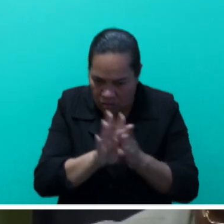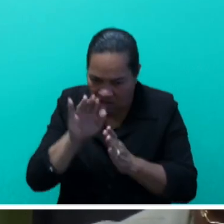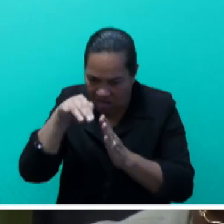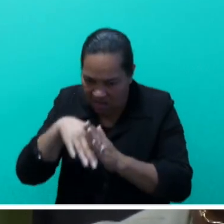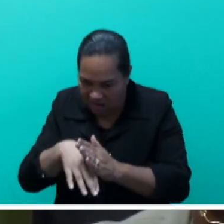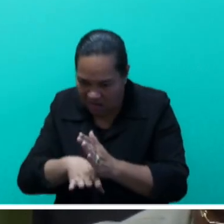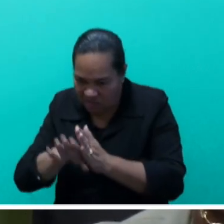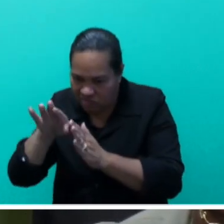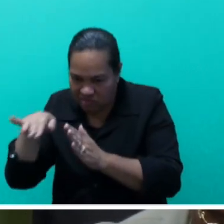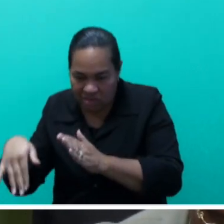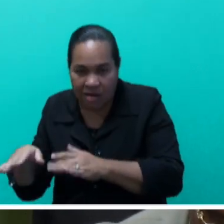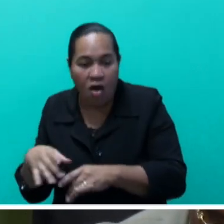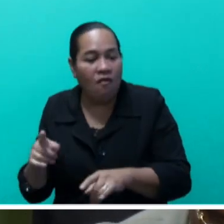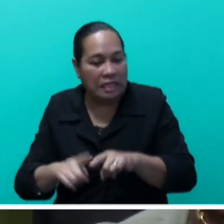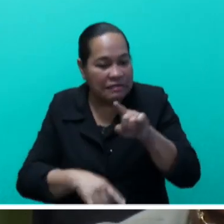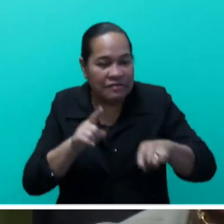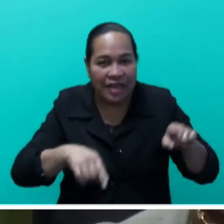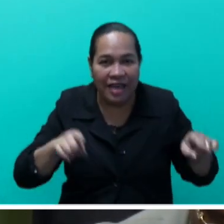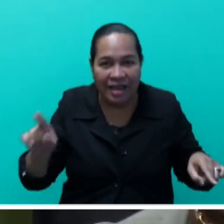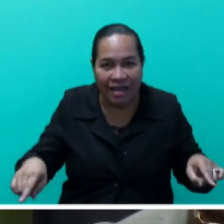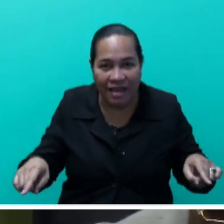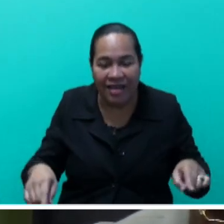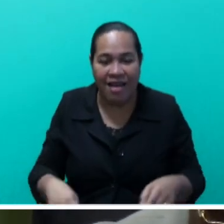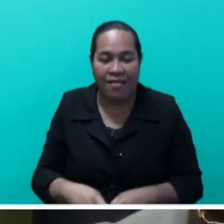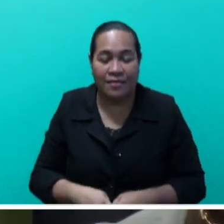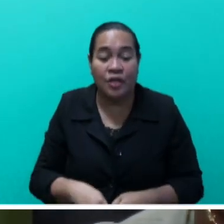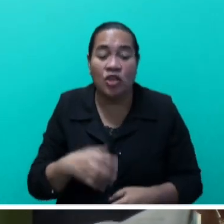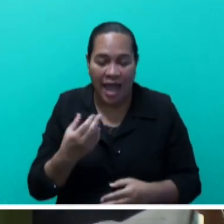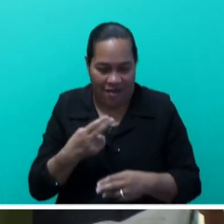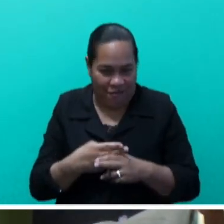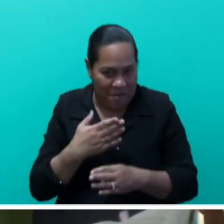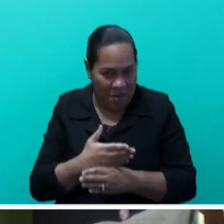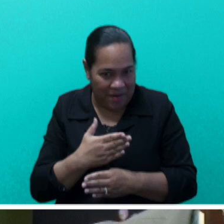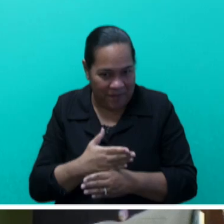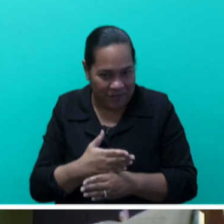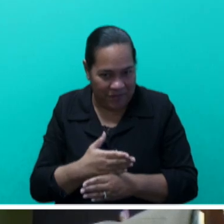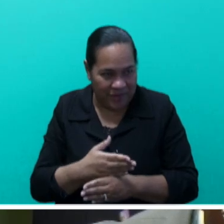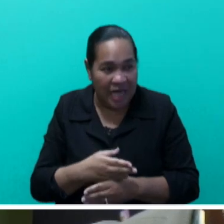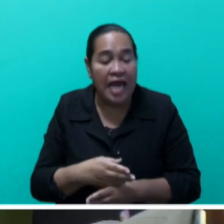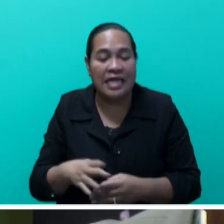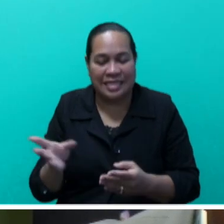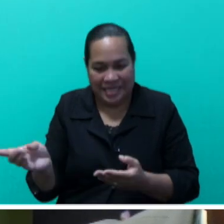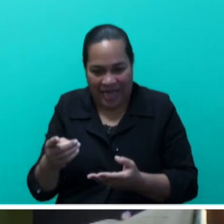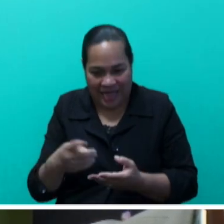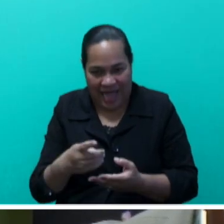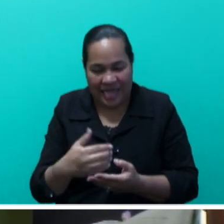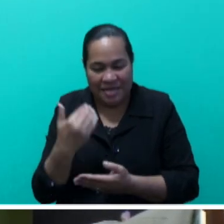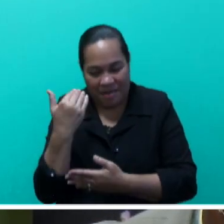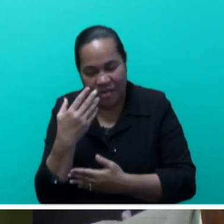of the MSMEs. The framework is obviously data-driven. It works on data